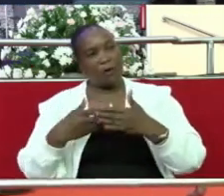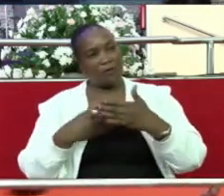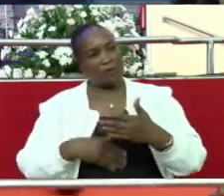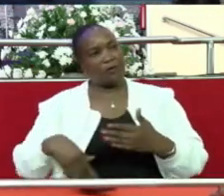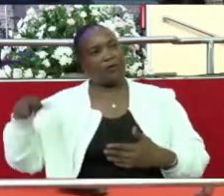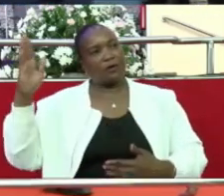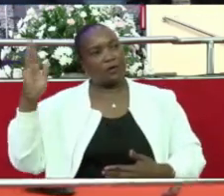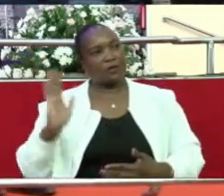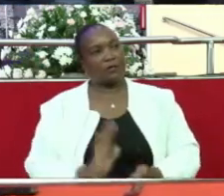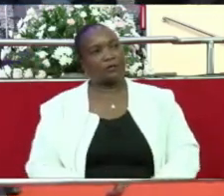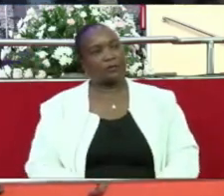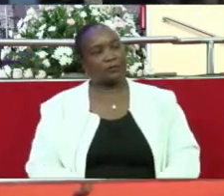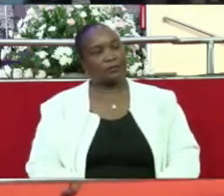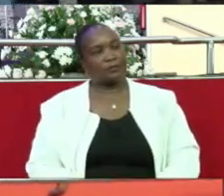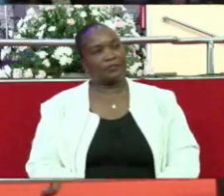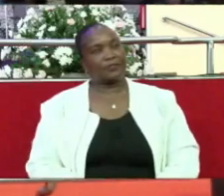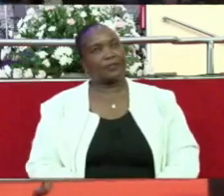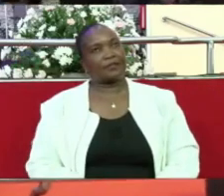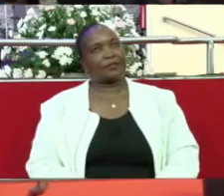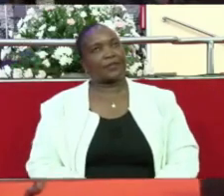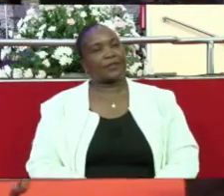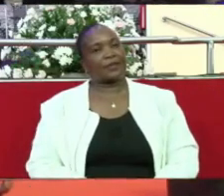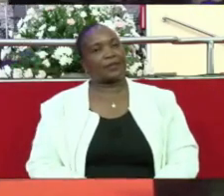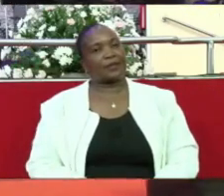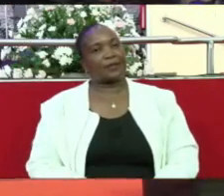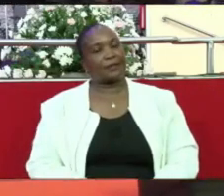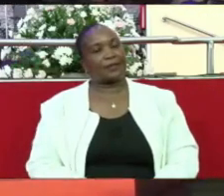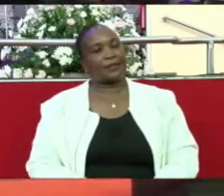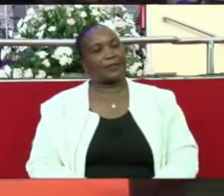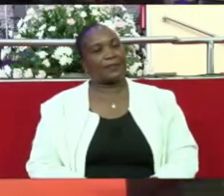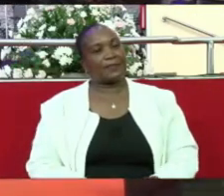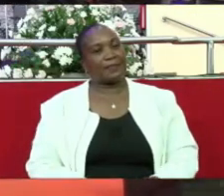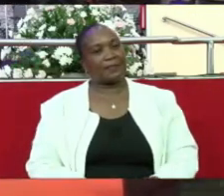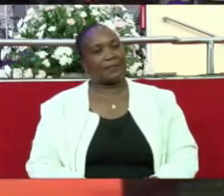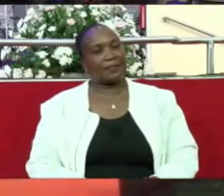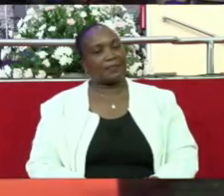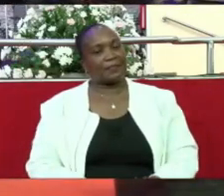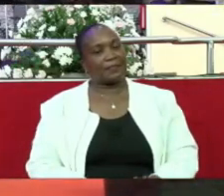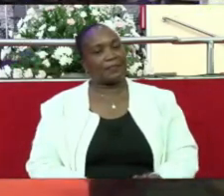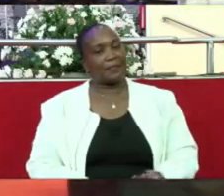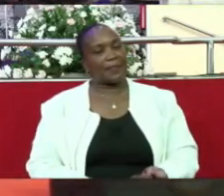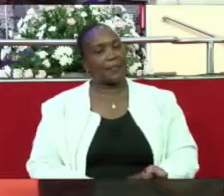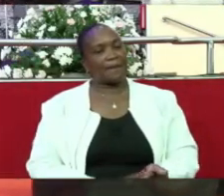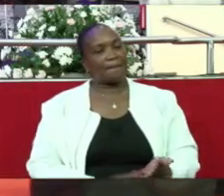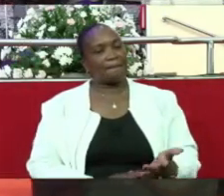ni mahala pale ambapo pako na neema. But when the Bible speaks of approaching, lakini Biblia inapoongea kuhusu kufikiria, it means there are steps that each one